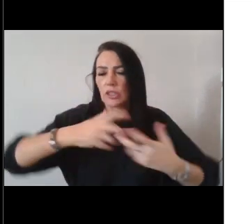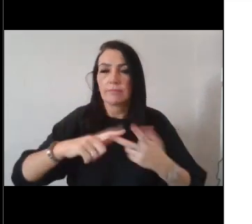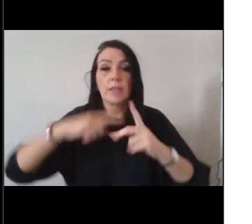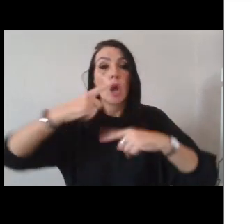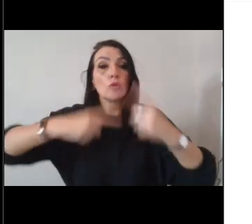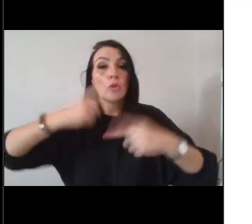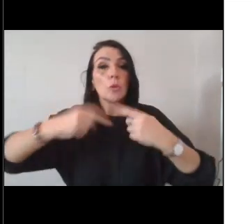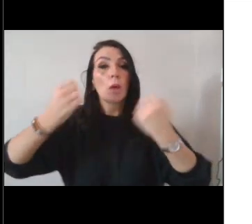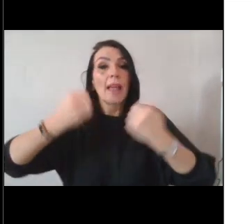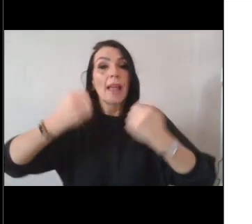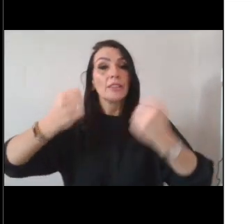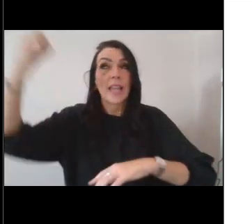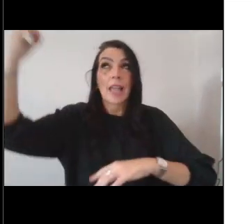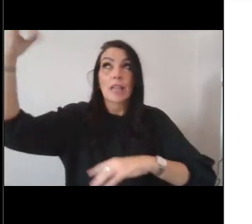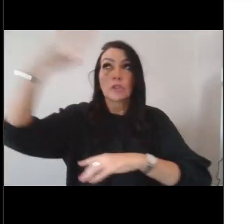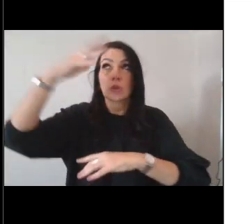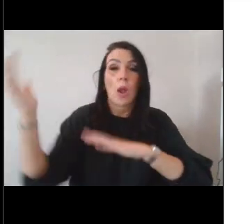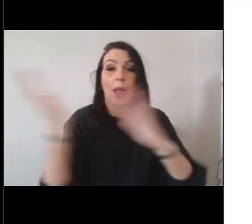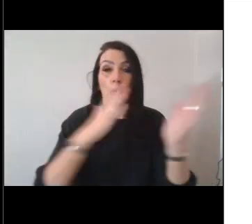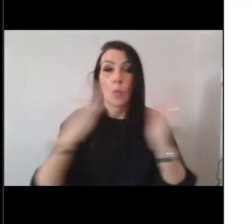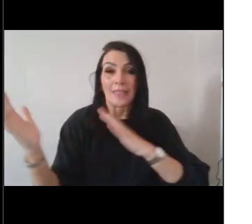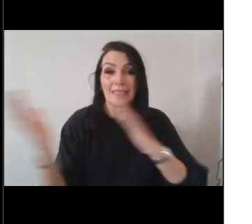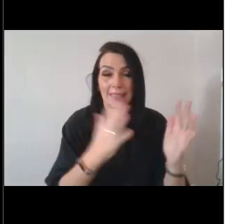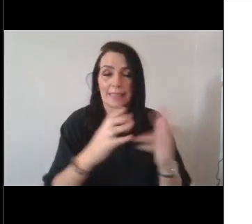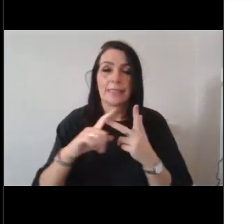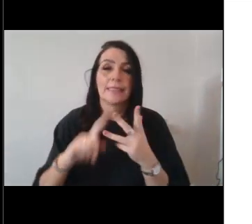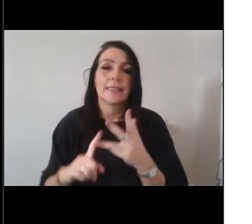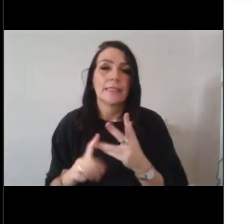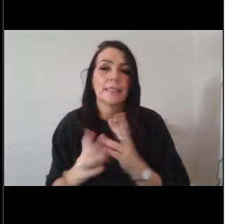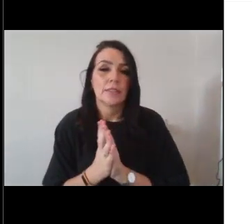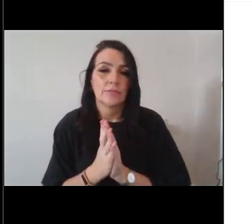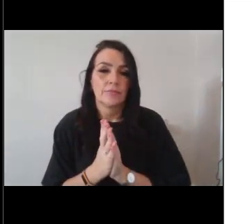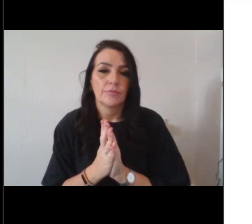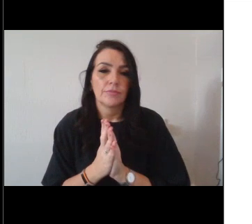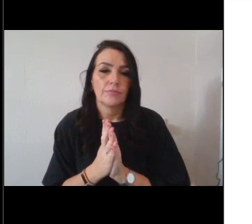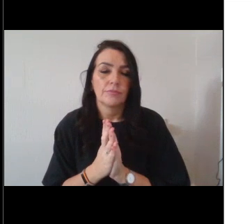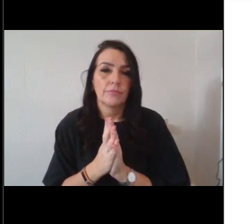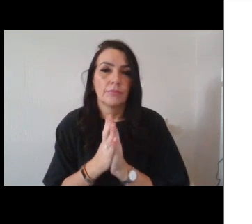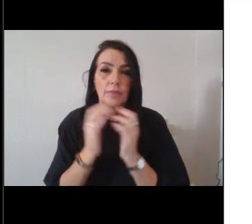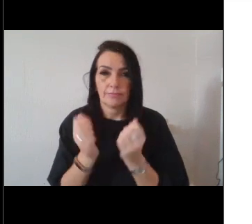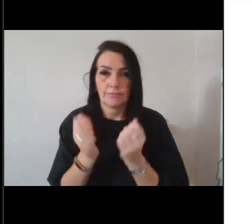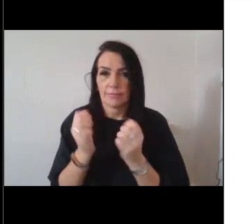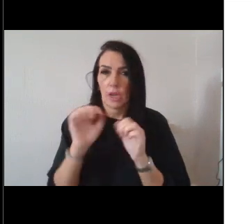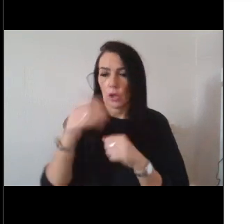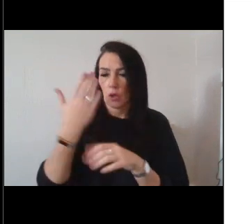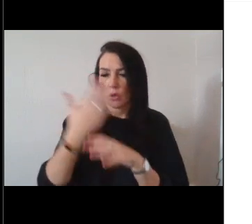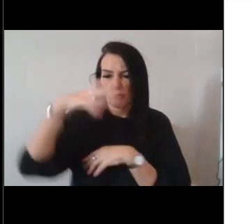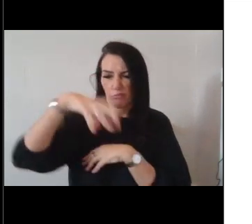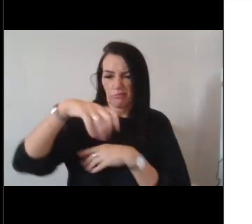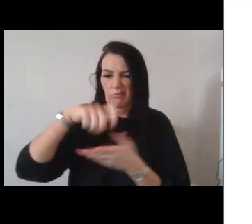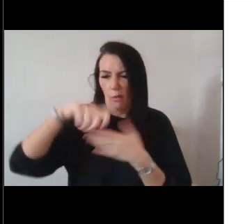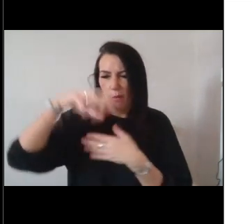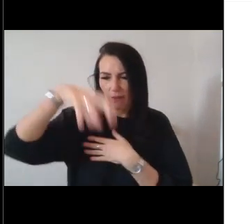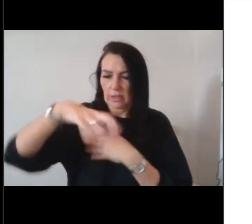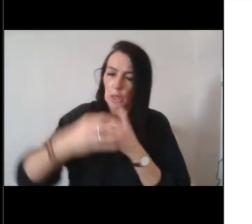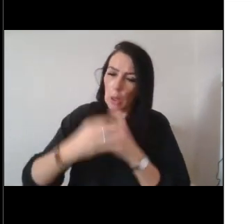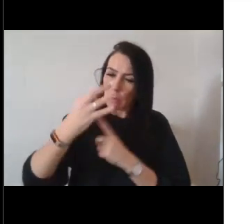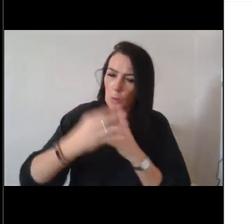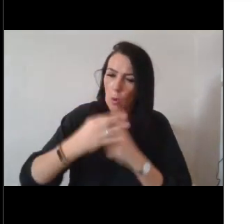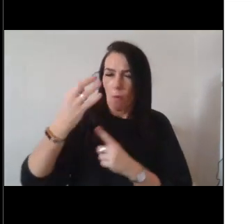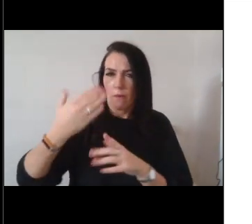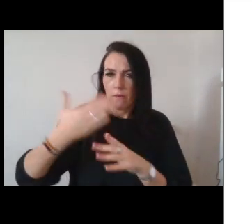sources like solar and wind power, improving the energy efficiency of your workplace. You could adopt